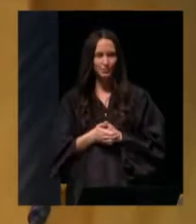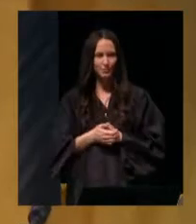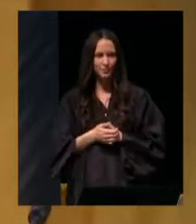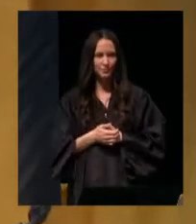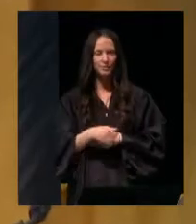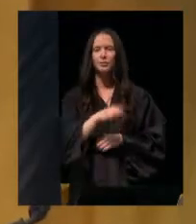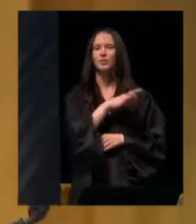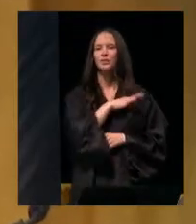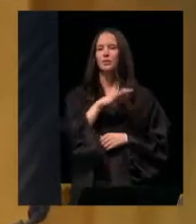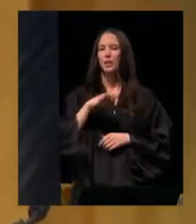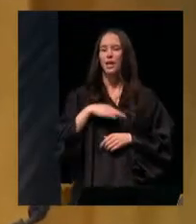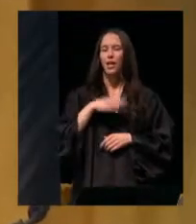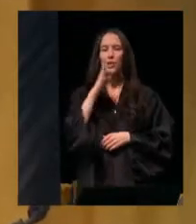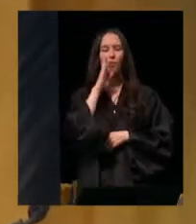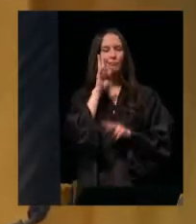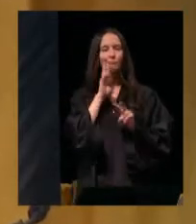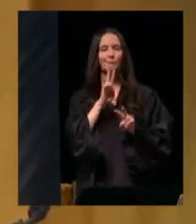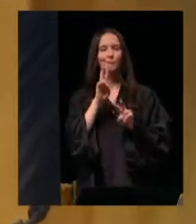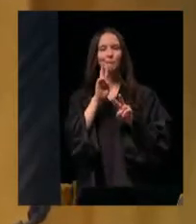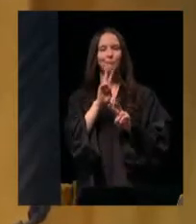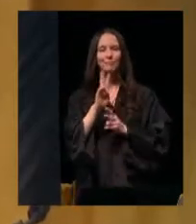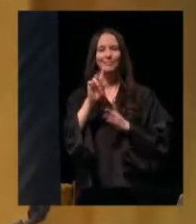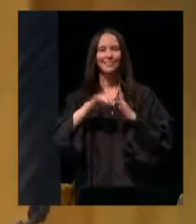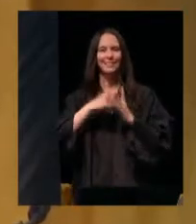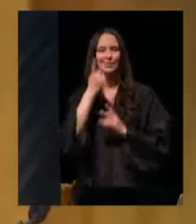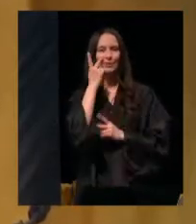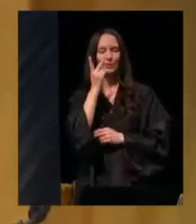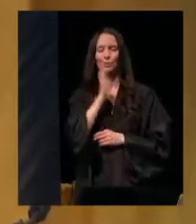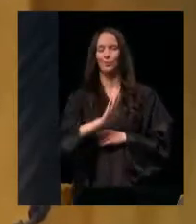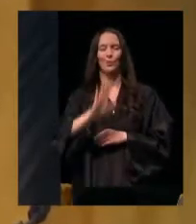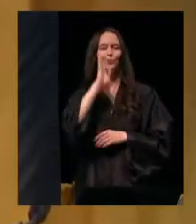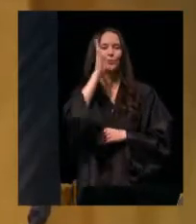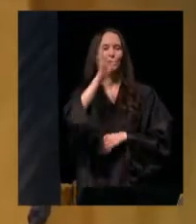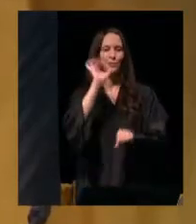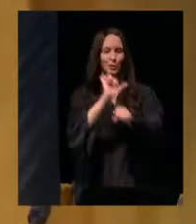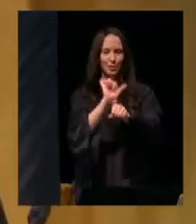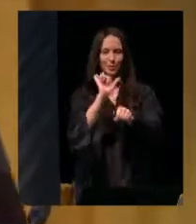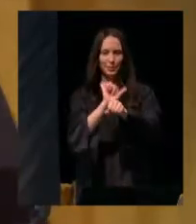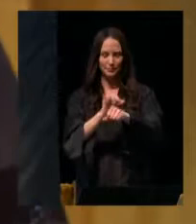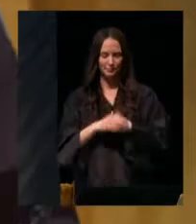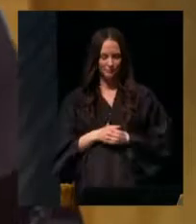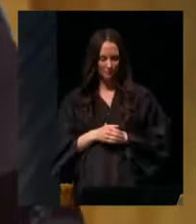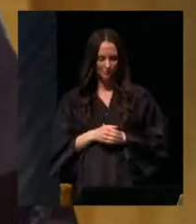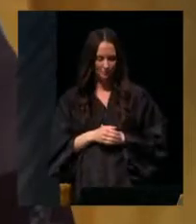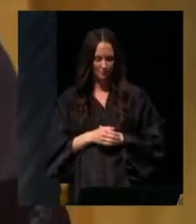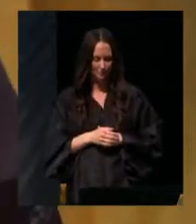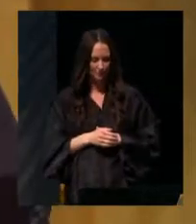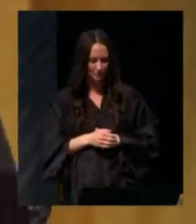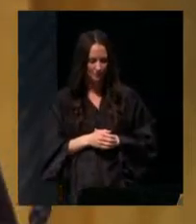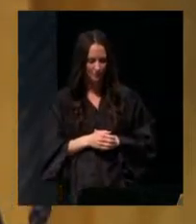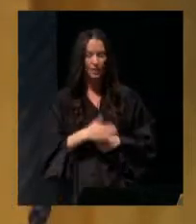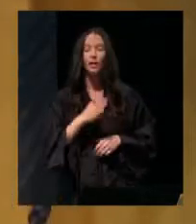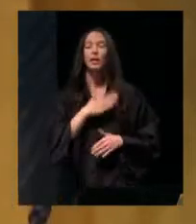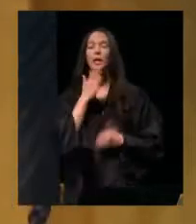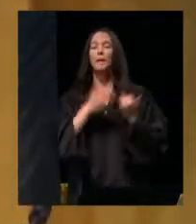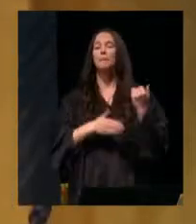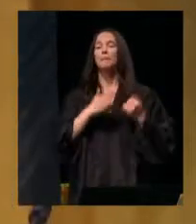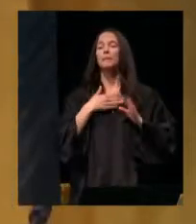and staff look forward to your future good work. I will end my message with a quote from Peter Bowen.